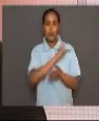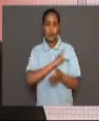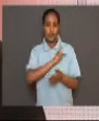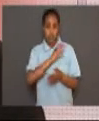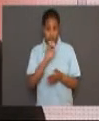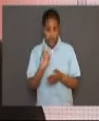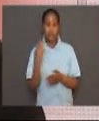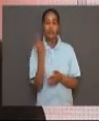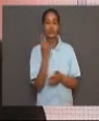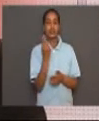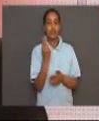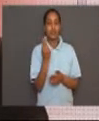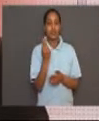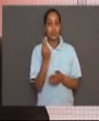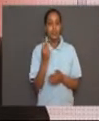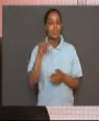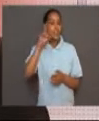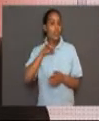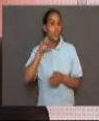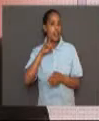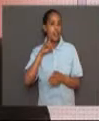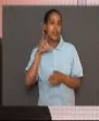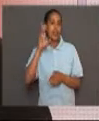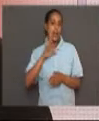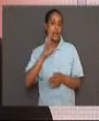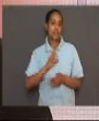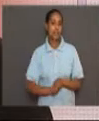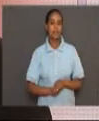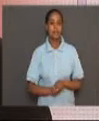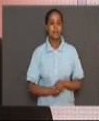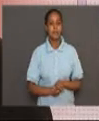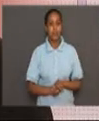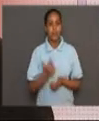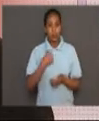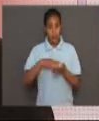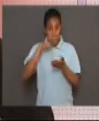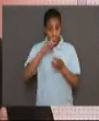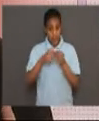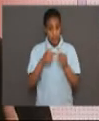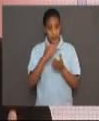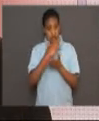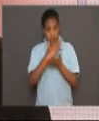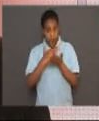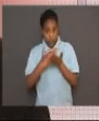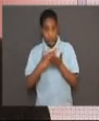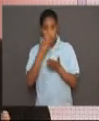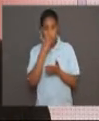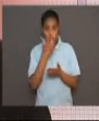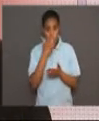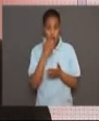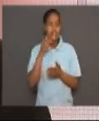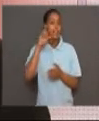properties and uses of synthetic rubber. We learned about some of the